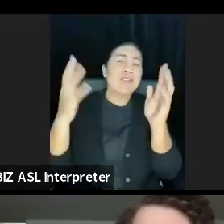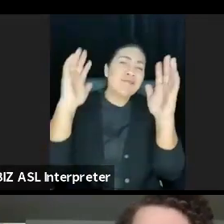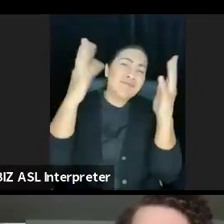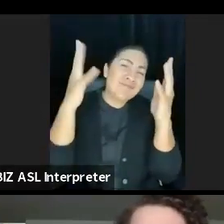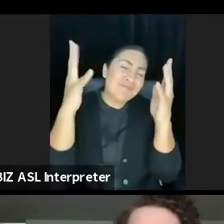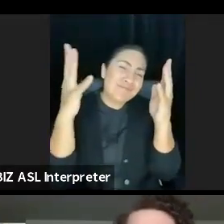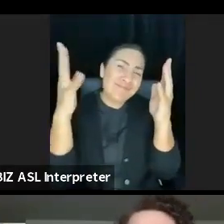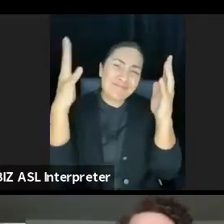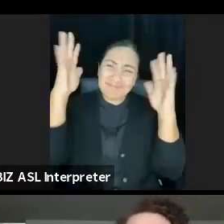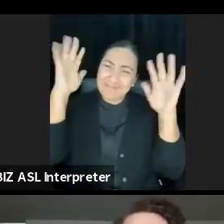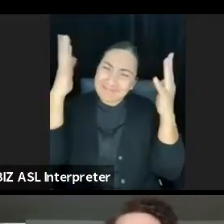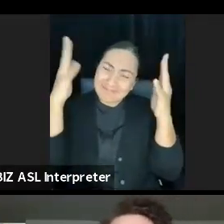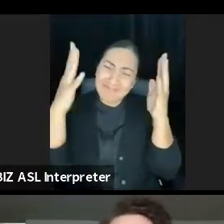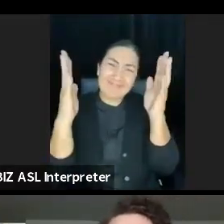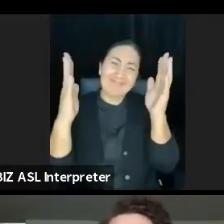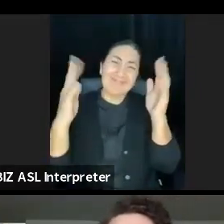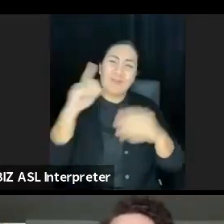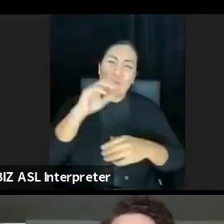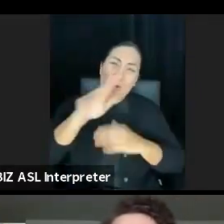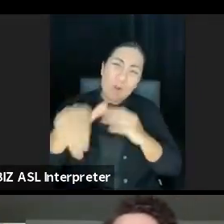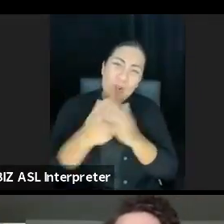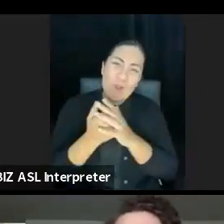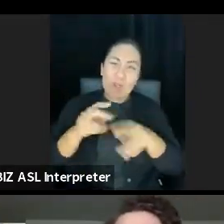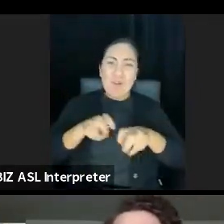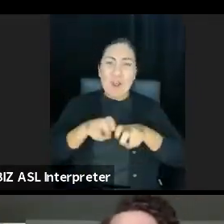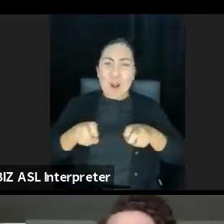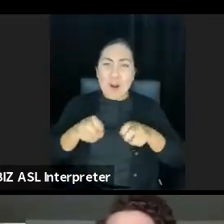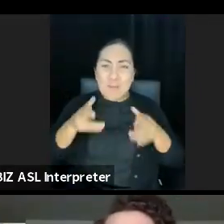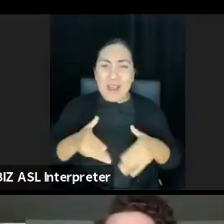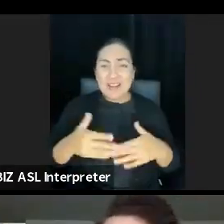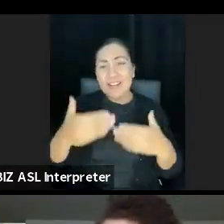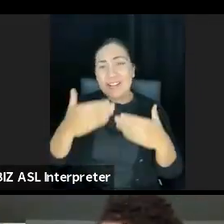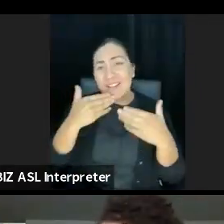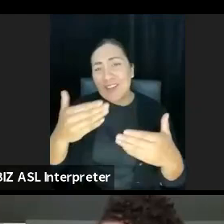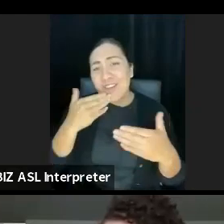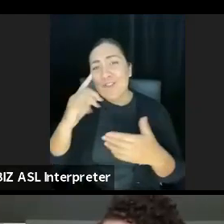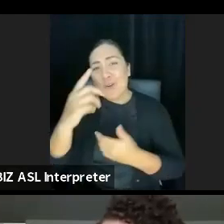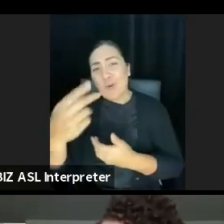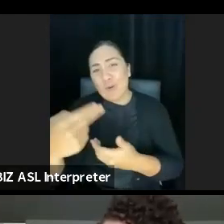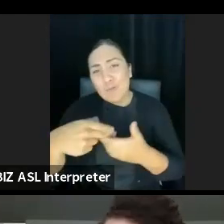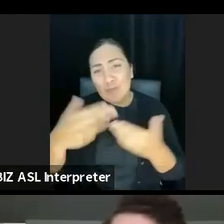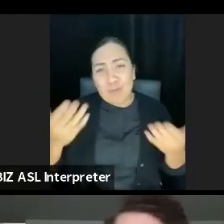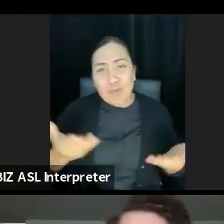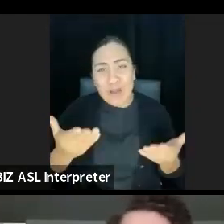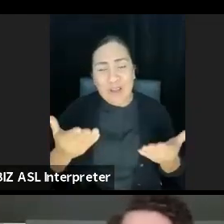to all of our panelists. Thank you for being here.